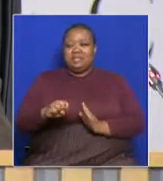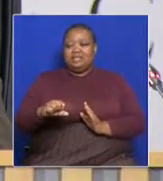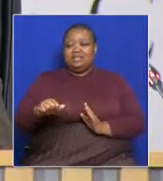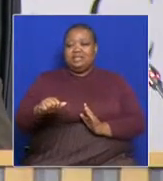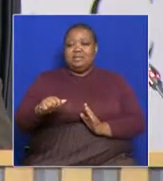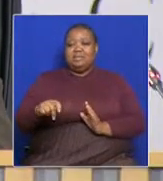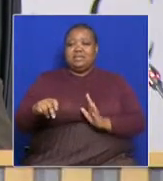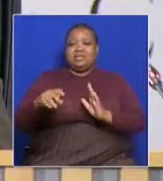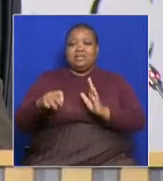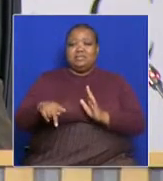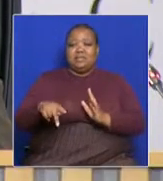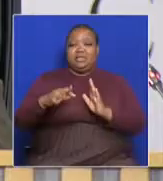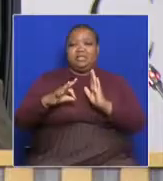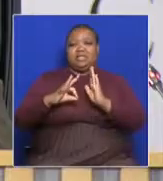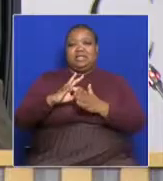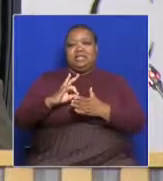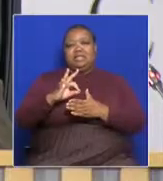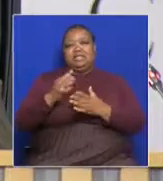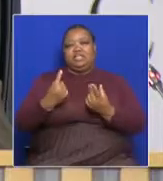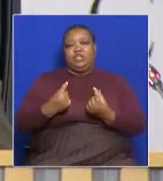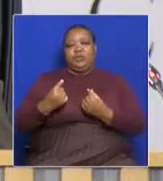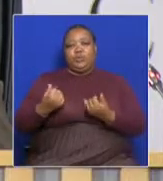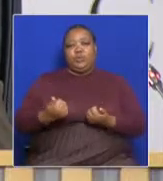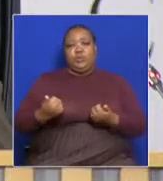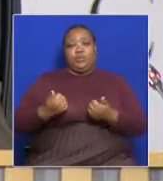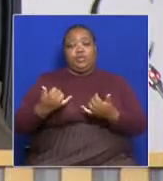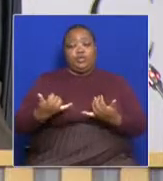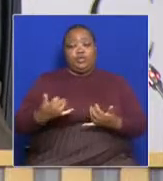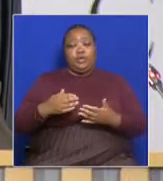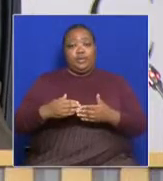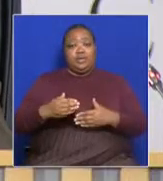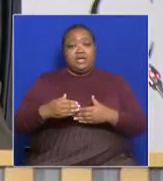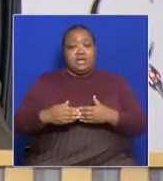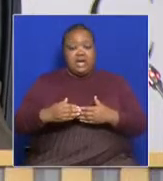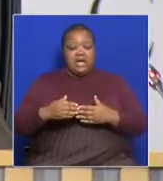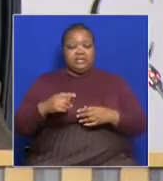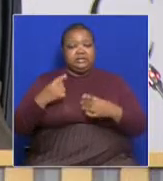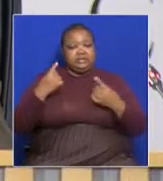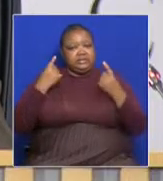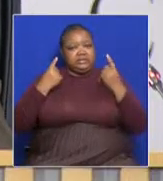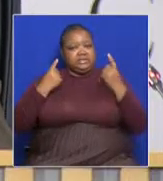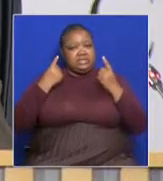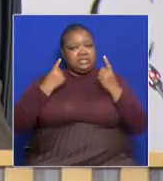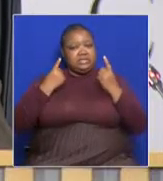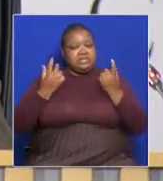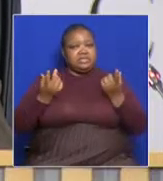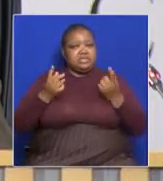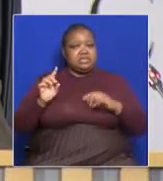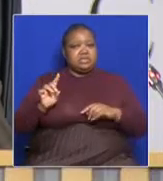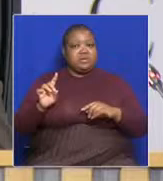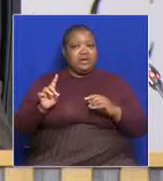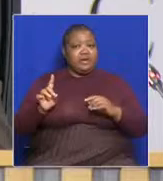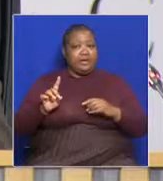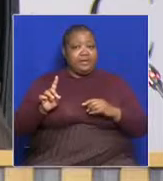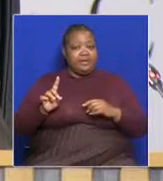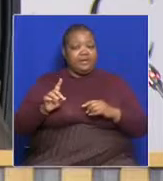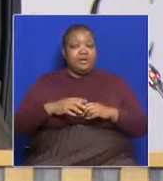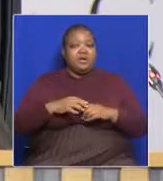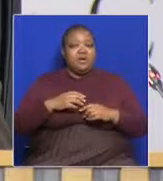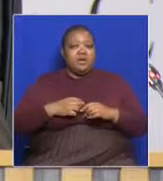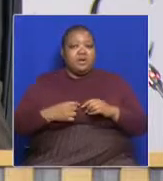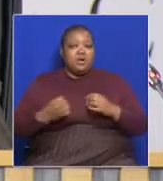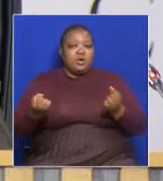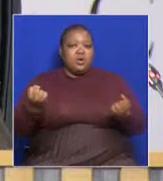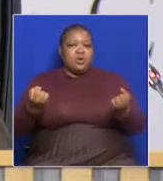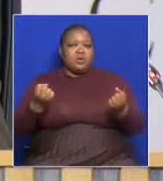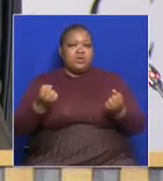to me, was the next best thing. A presumptive test doesn't hold up in court, and if the next best thing